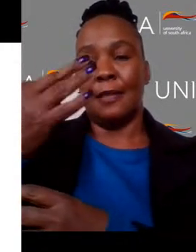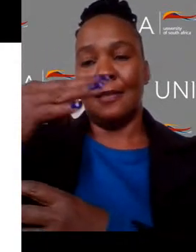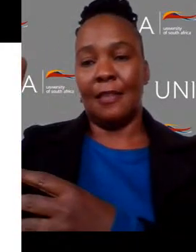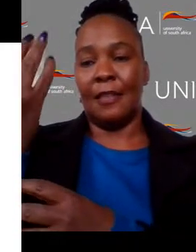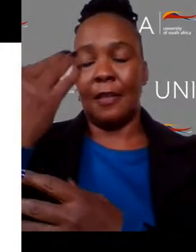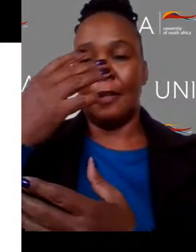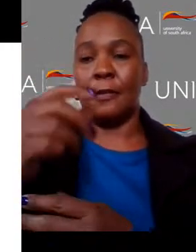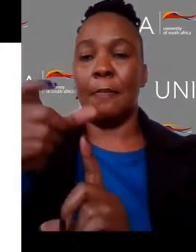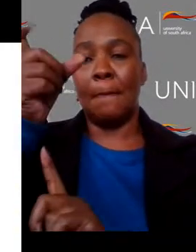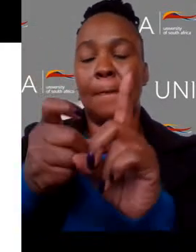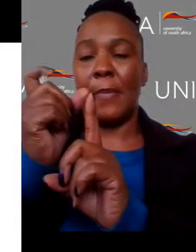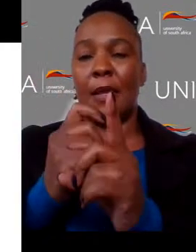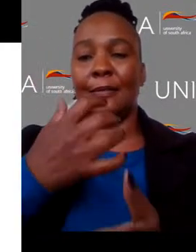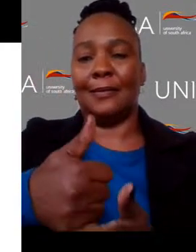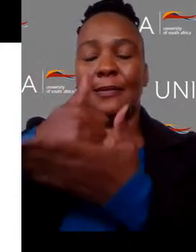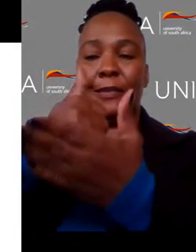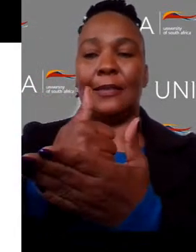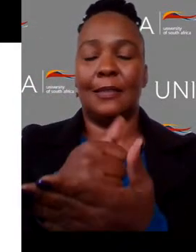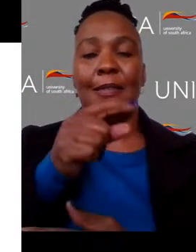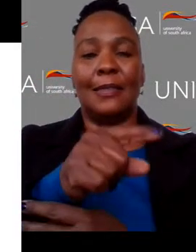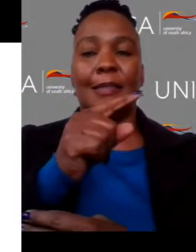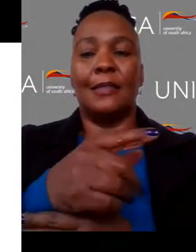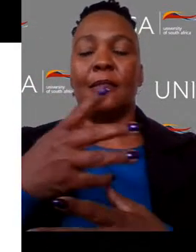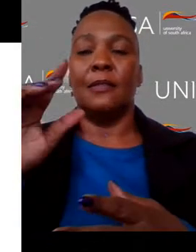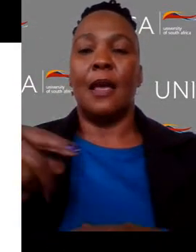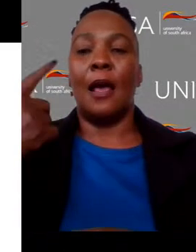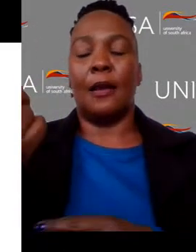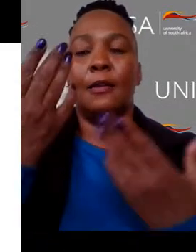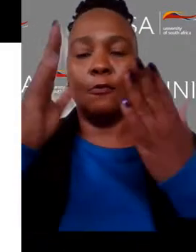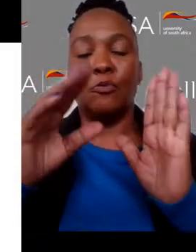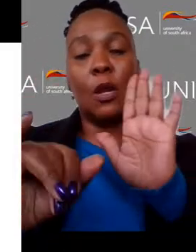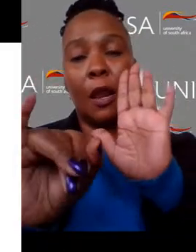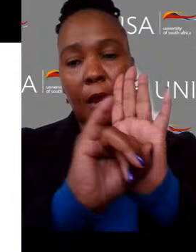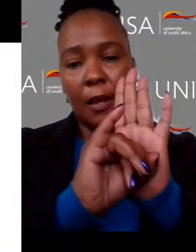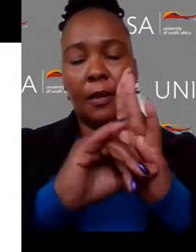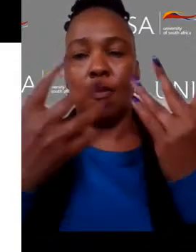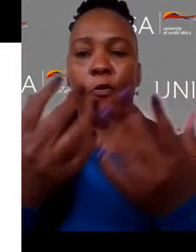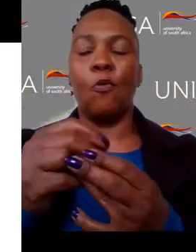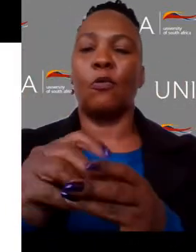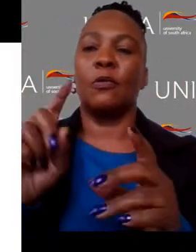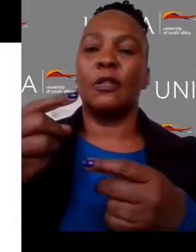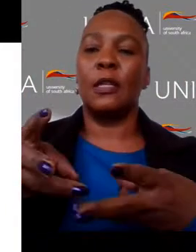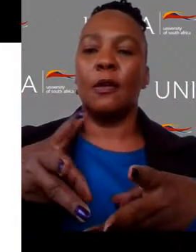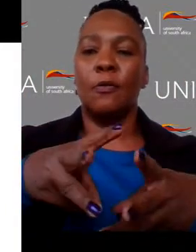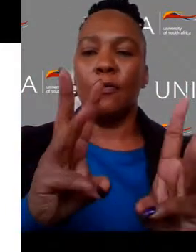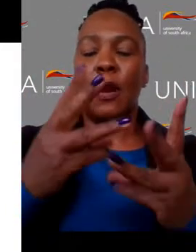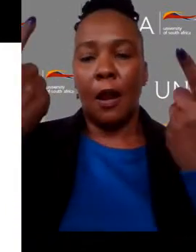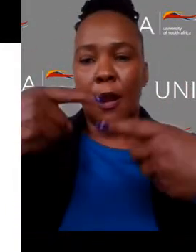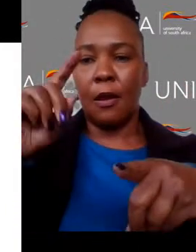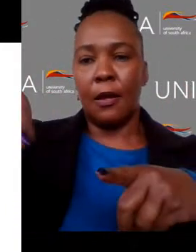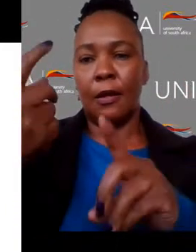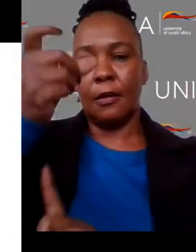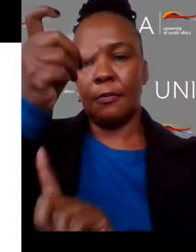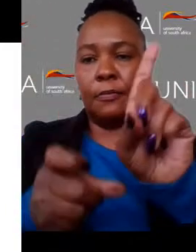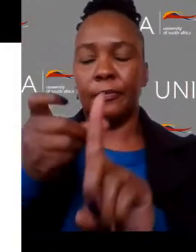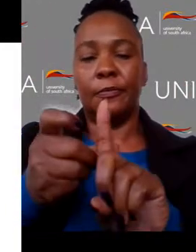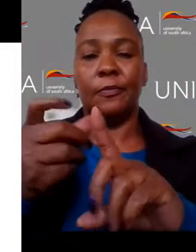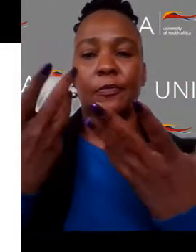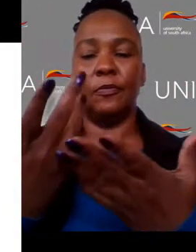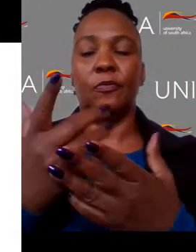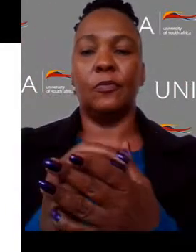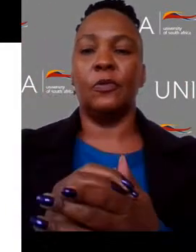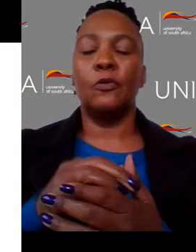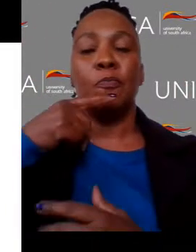assistance. That is assuming another student's identity, or alternatively, allowing someone else to pretend